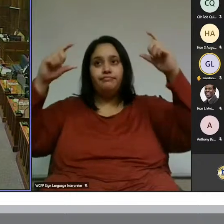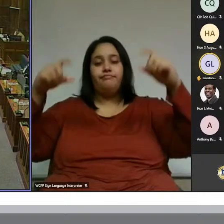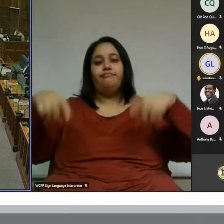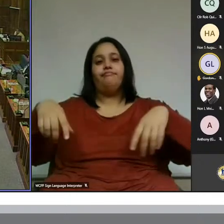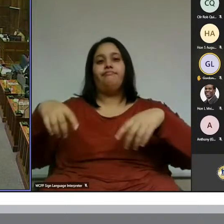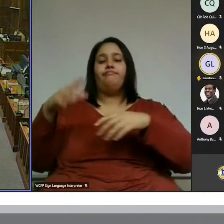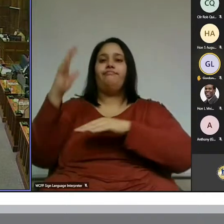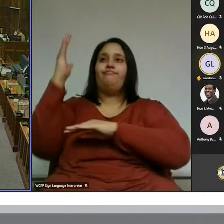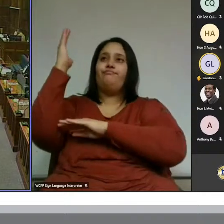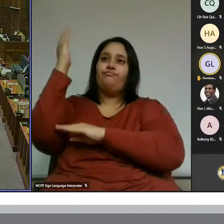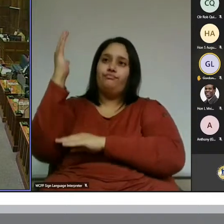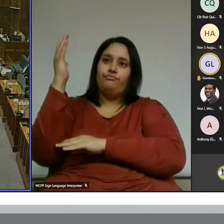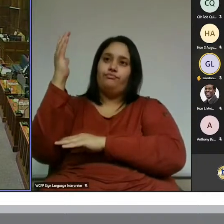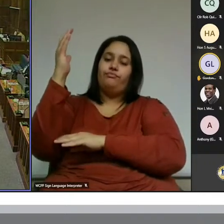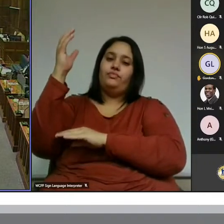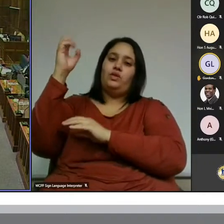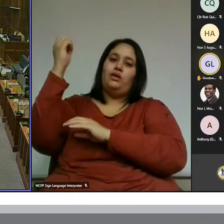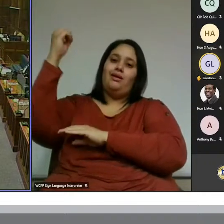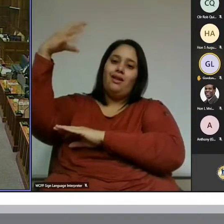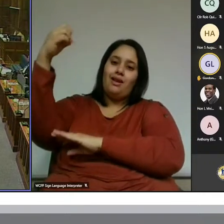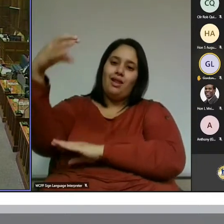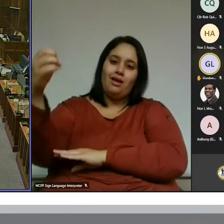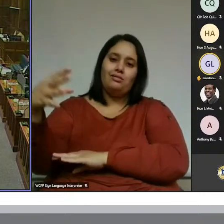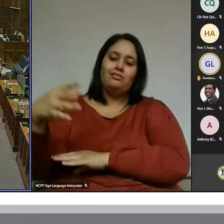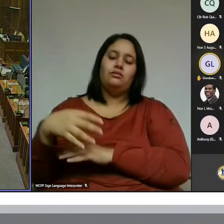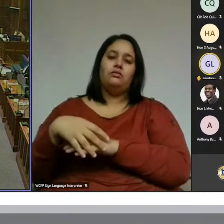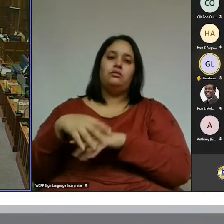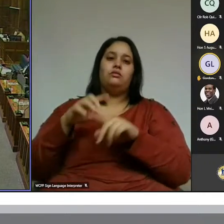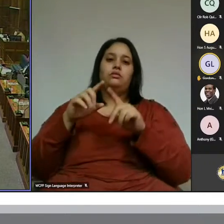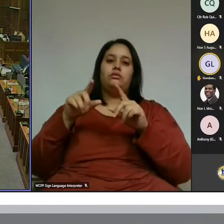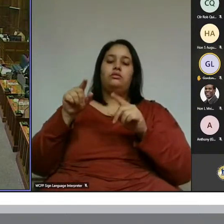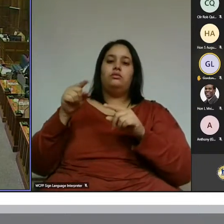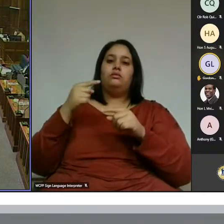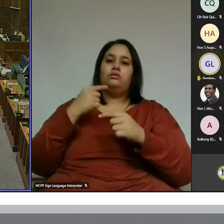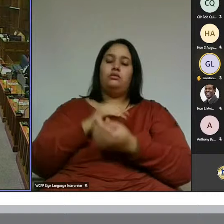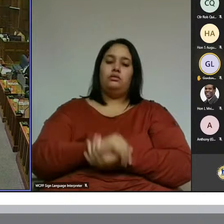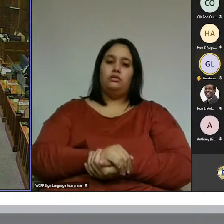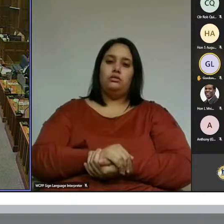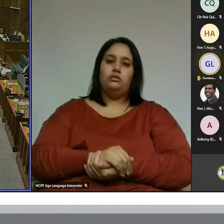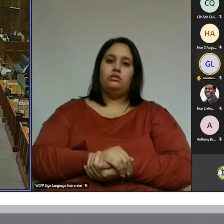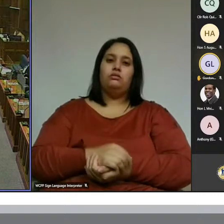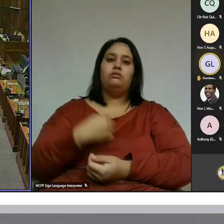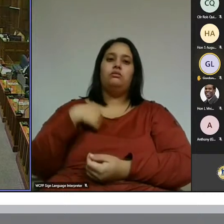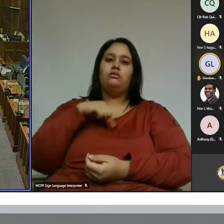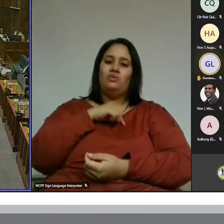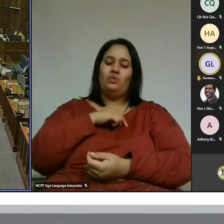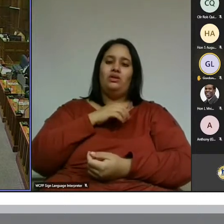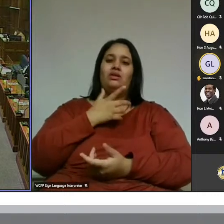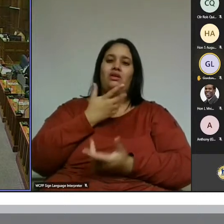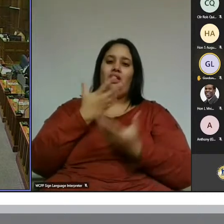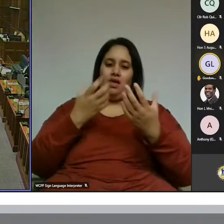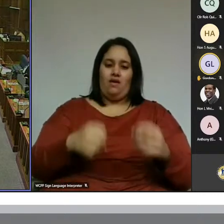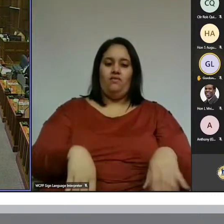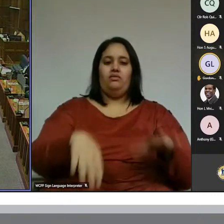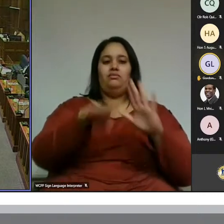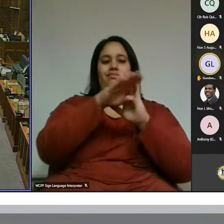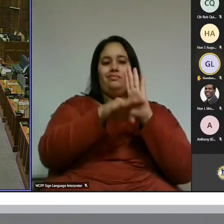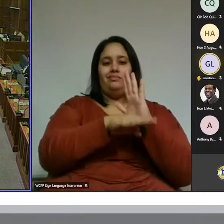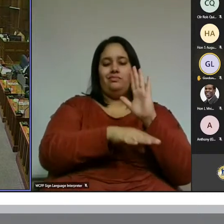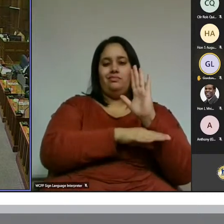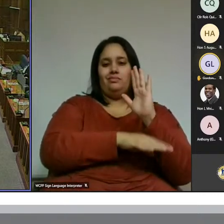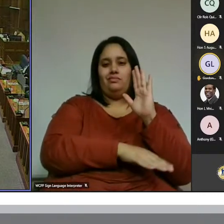gantry, street lighting that Mr. Fanavesa hasn't mentioned, of course, the listed activities or the